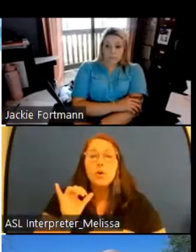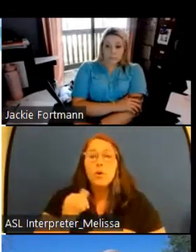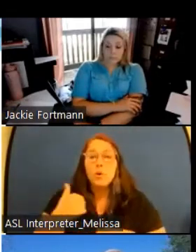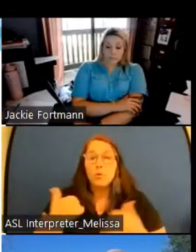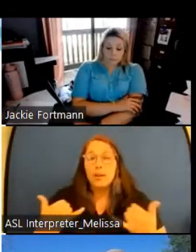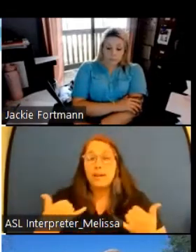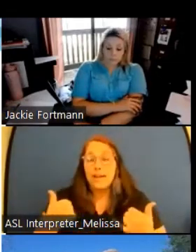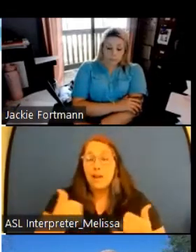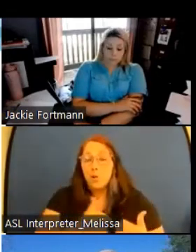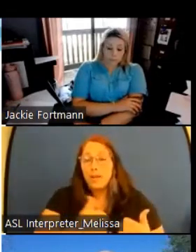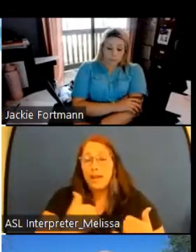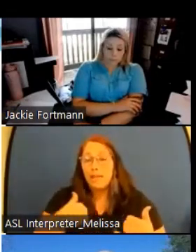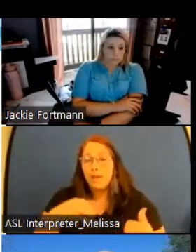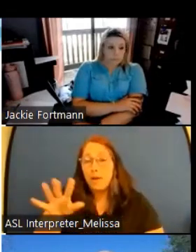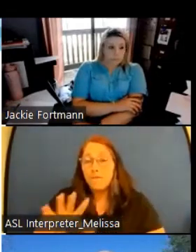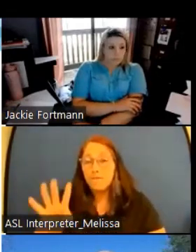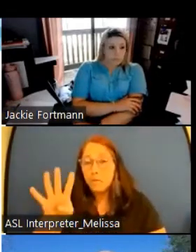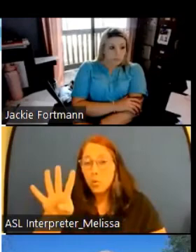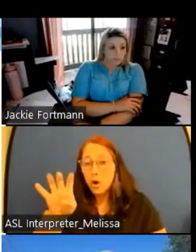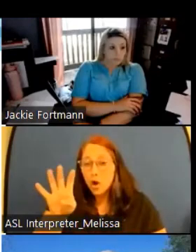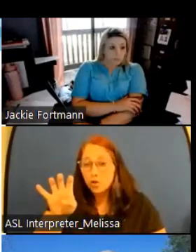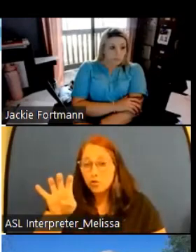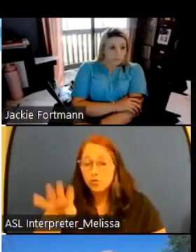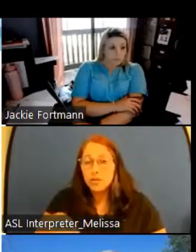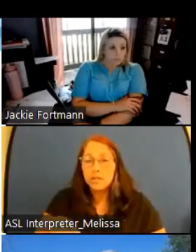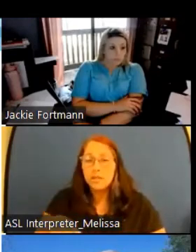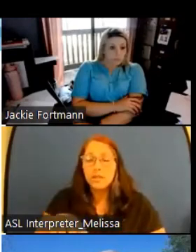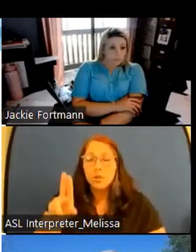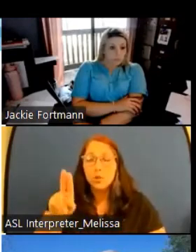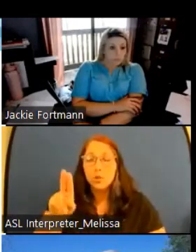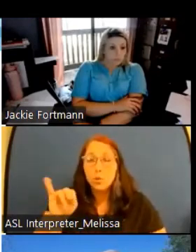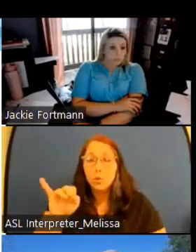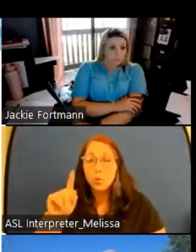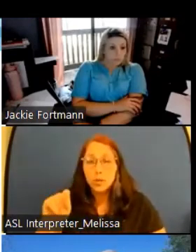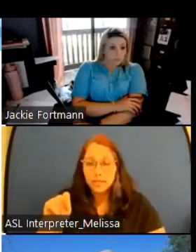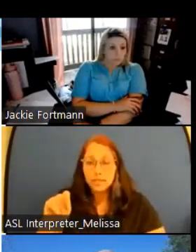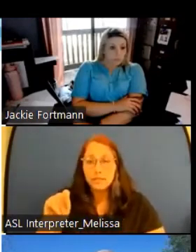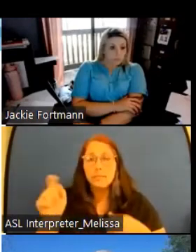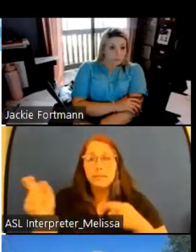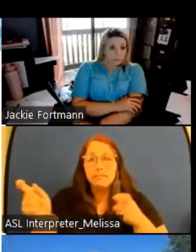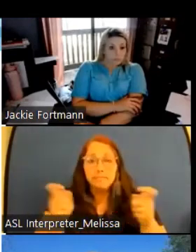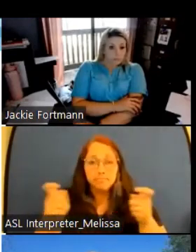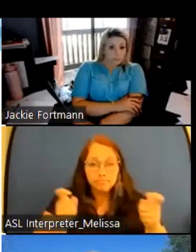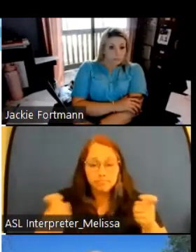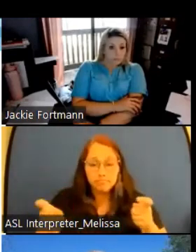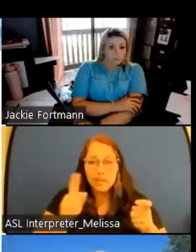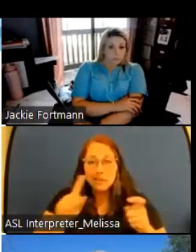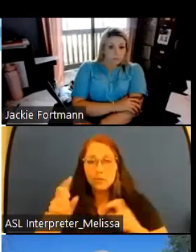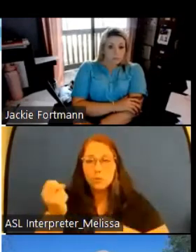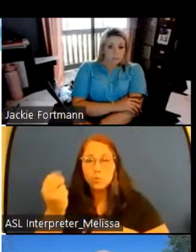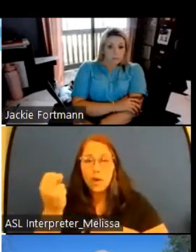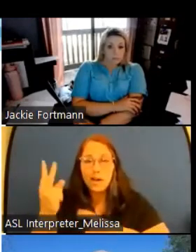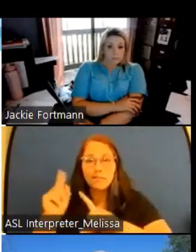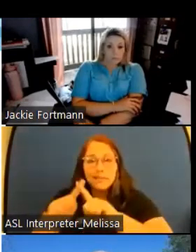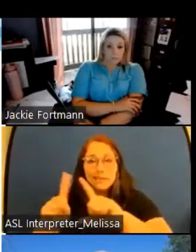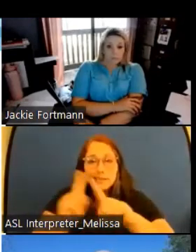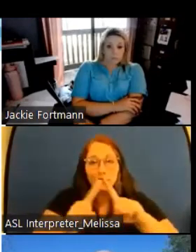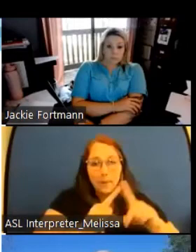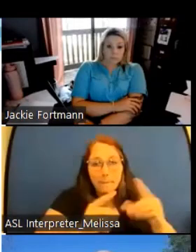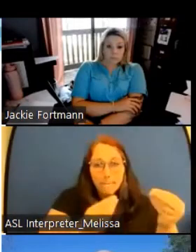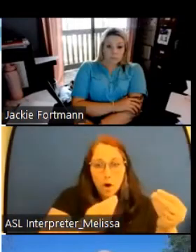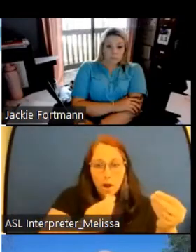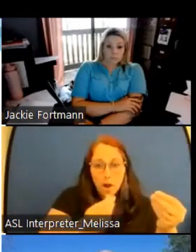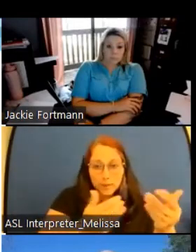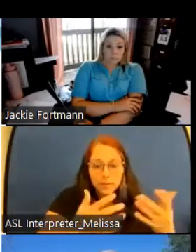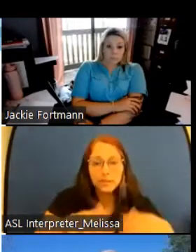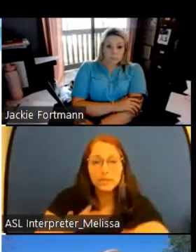400 units under management at 12 distinct properties. And then we have a menu of we call homeless